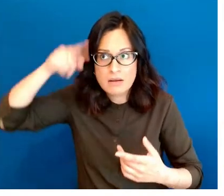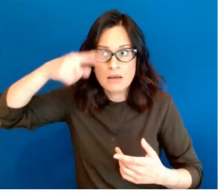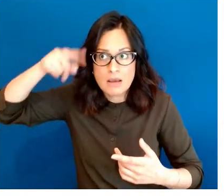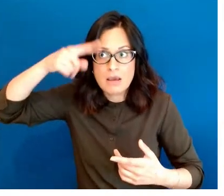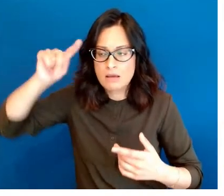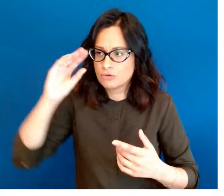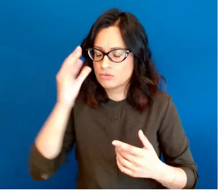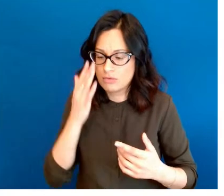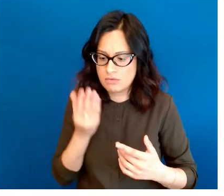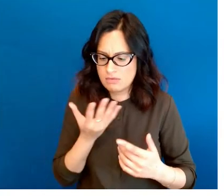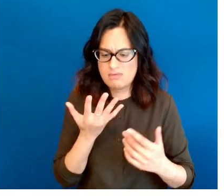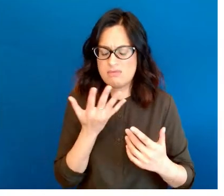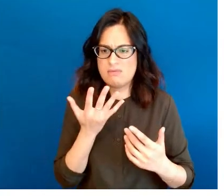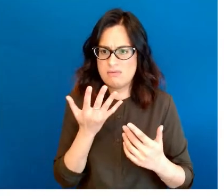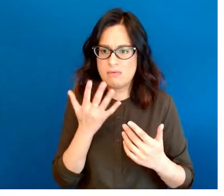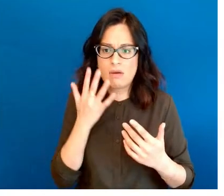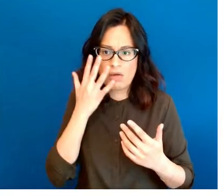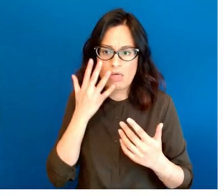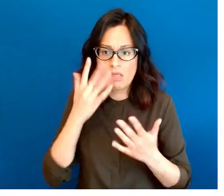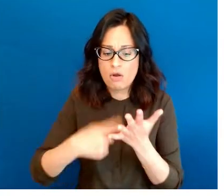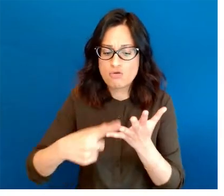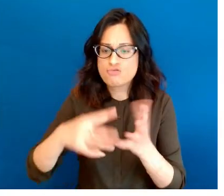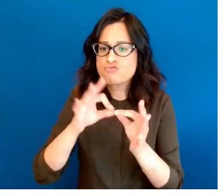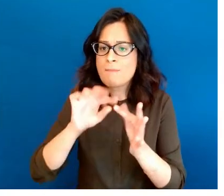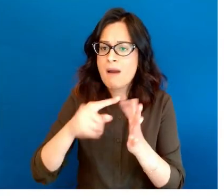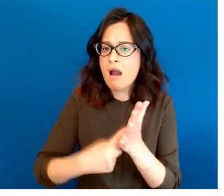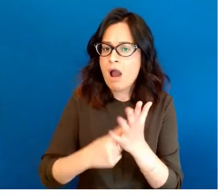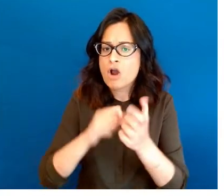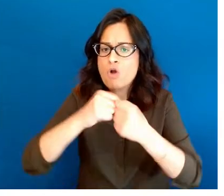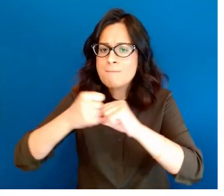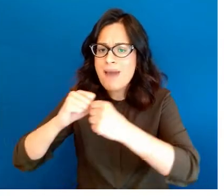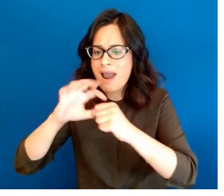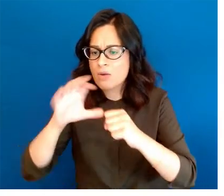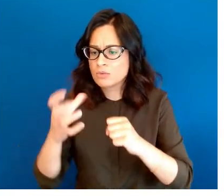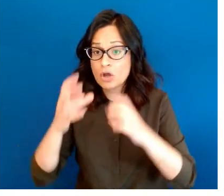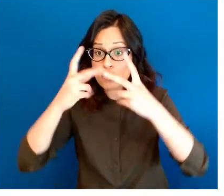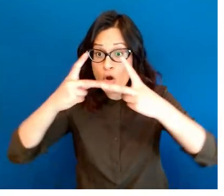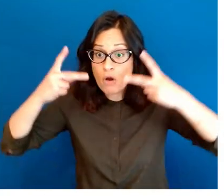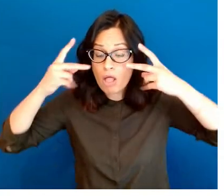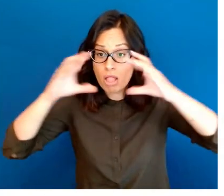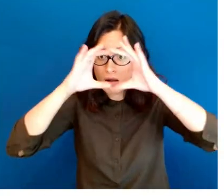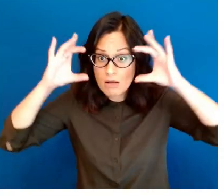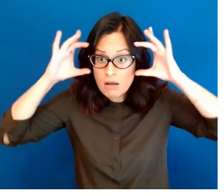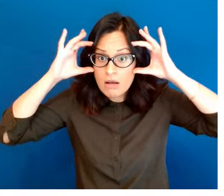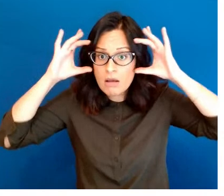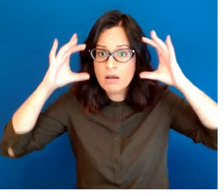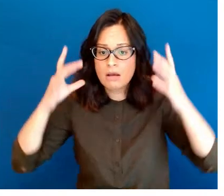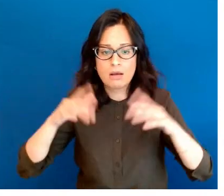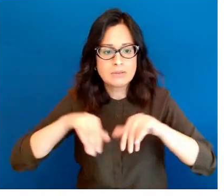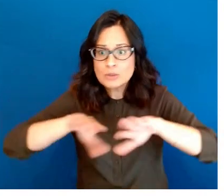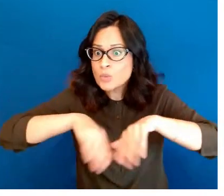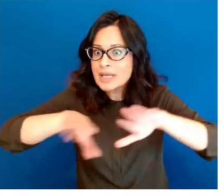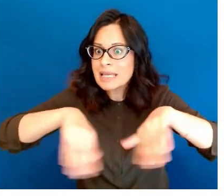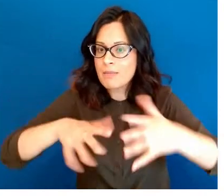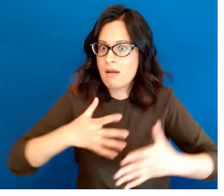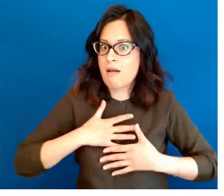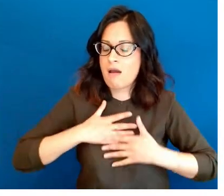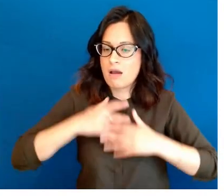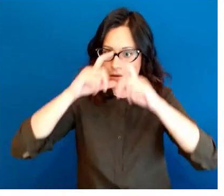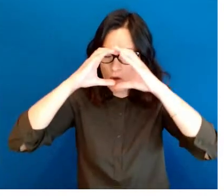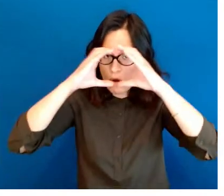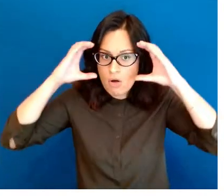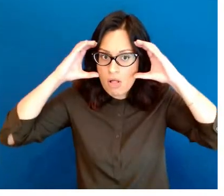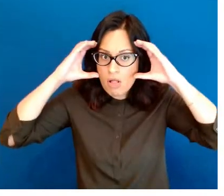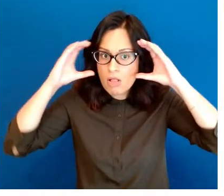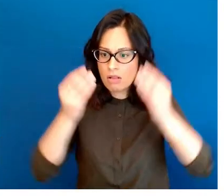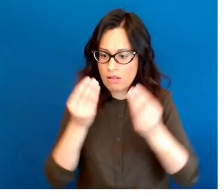hands. Rubber compounds from goggles in Keen's swimmers, preservatives